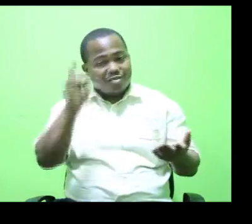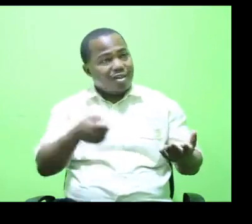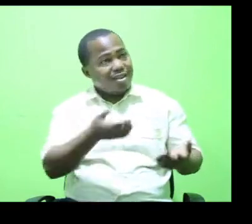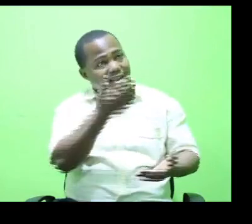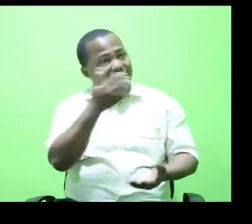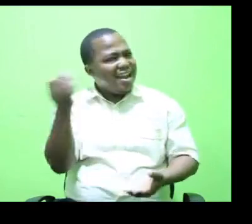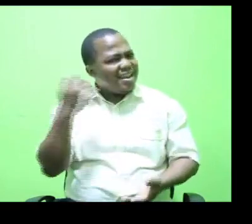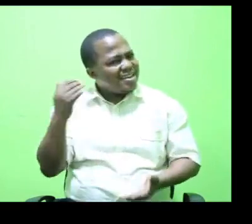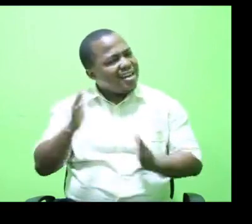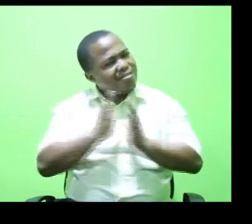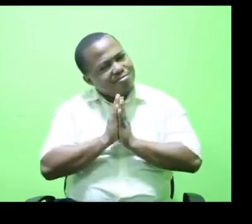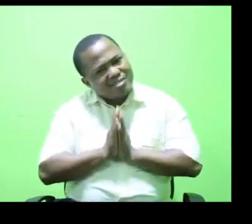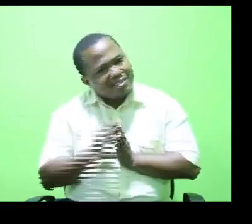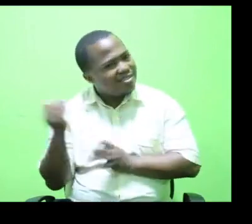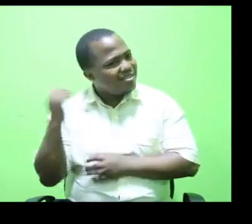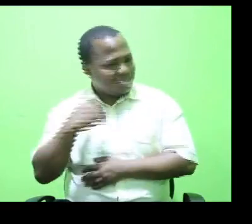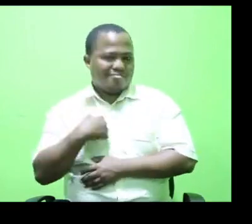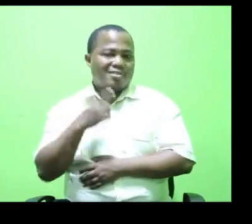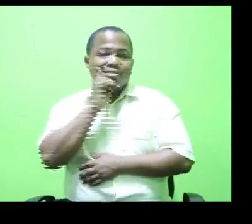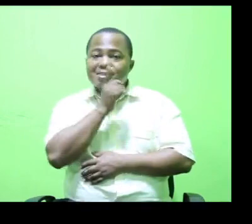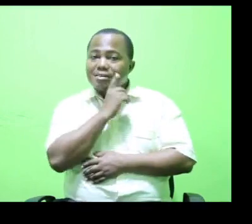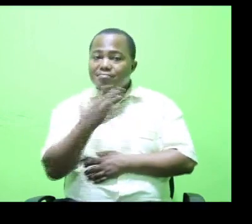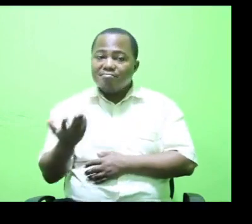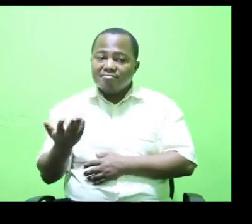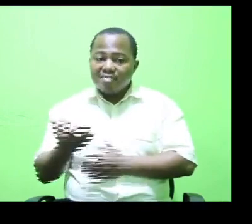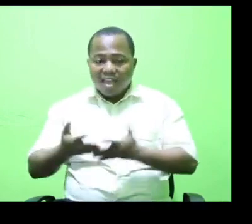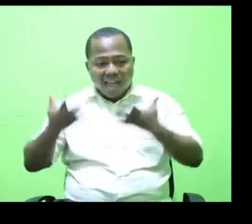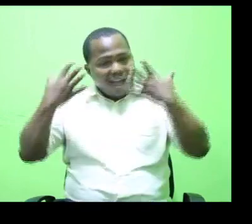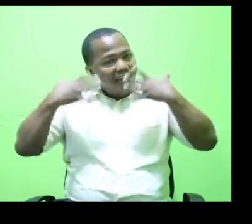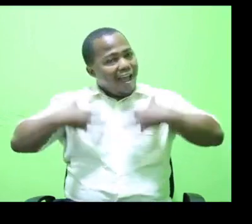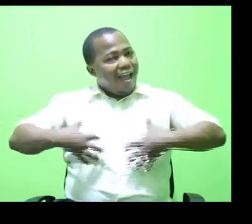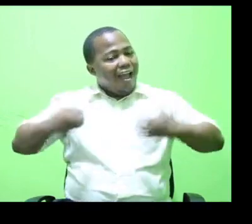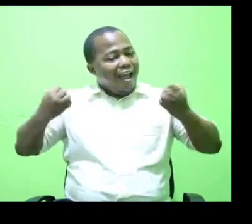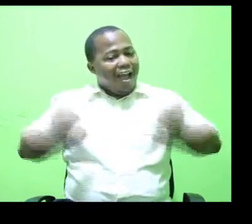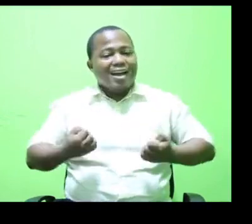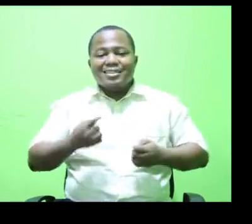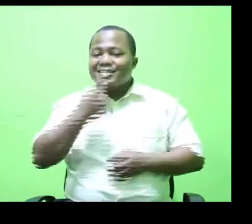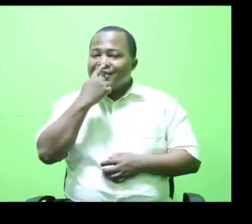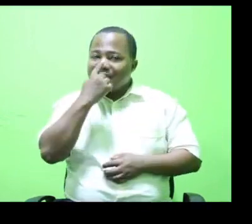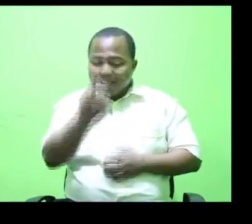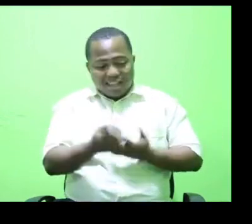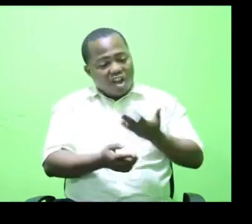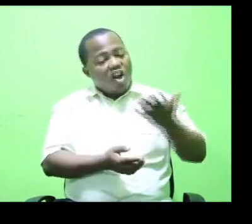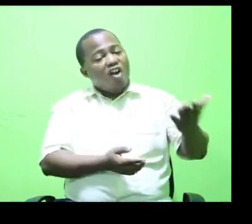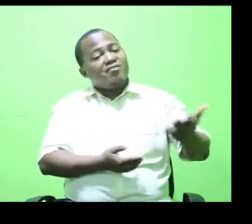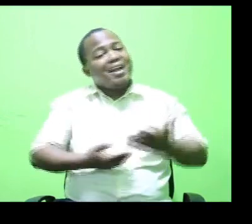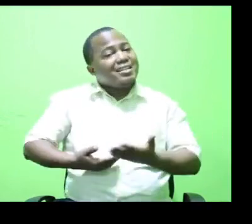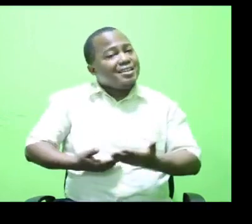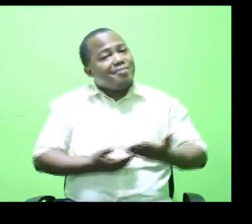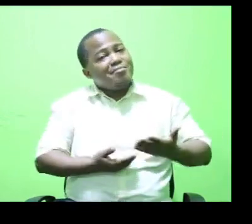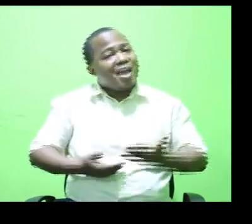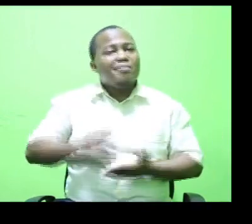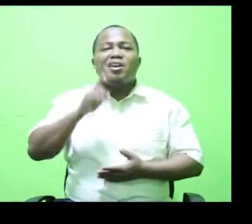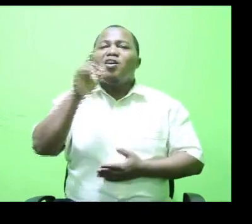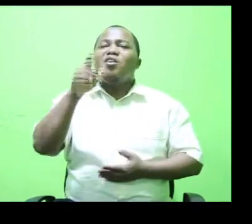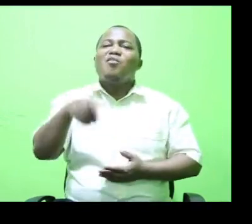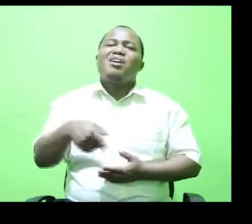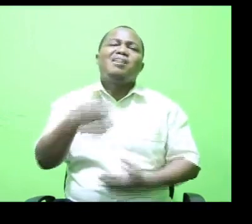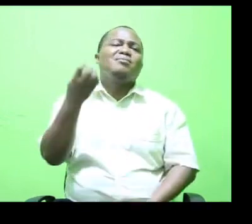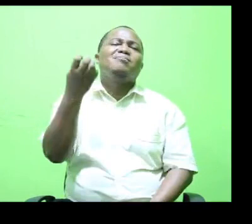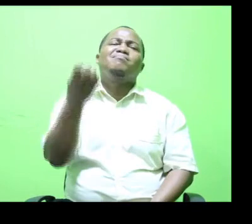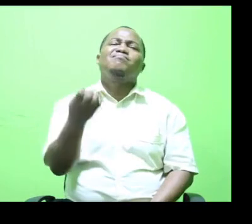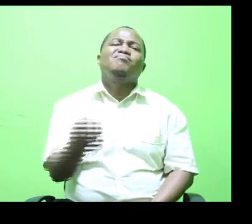Now, tell me, please. The health status of that baby will be